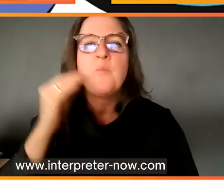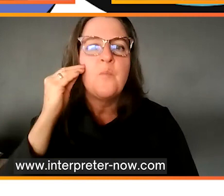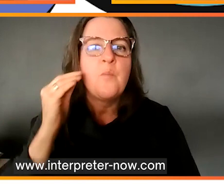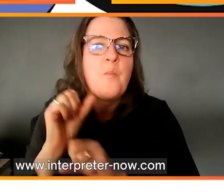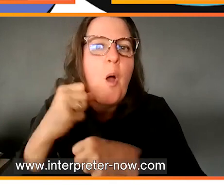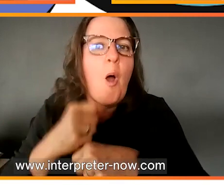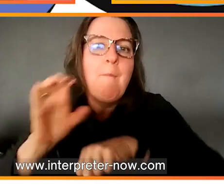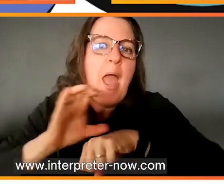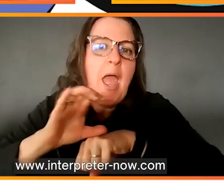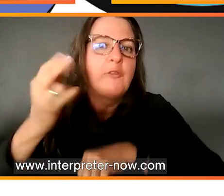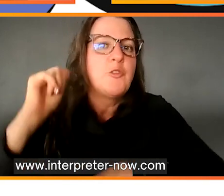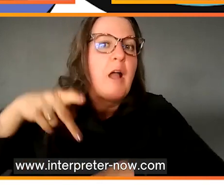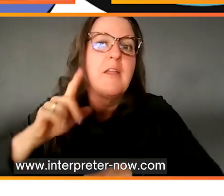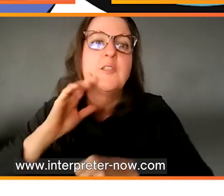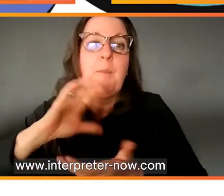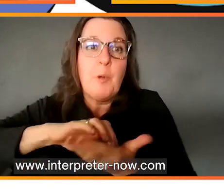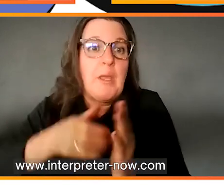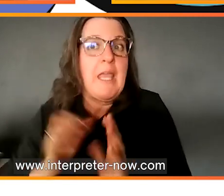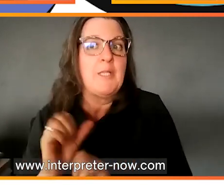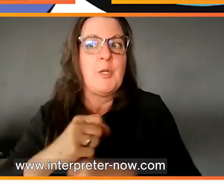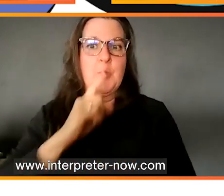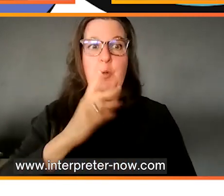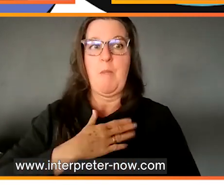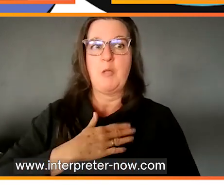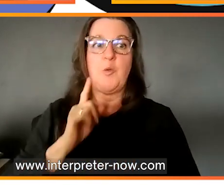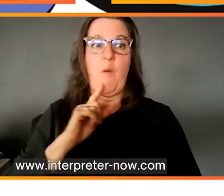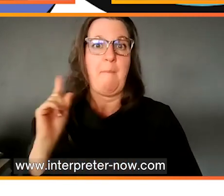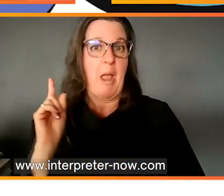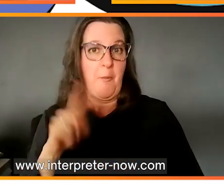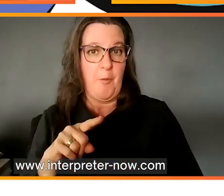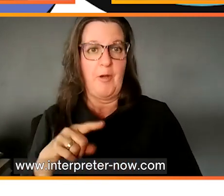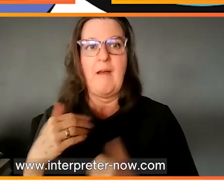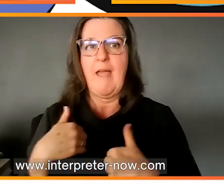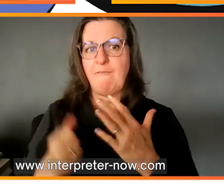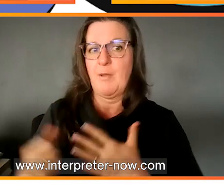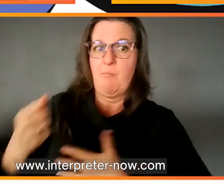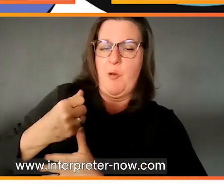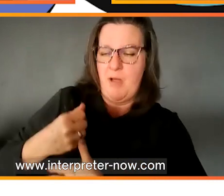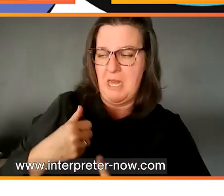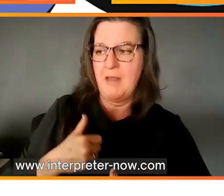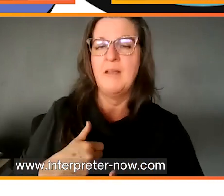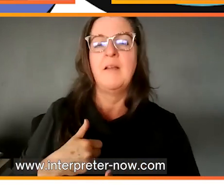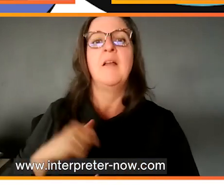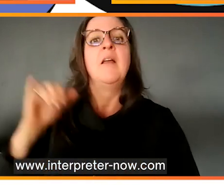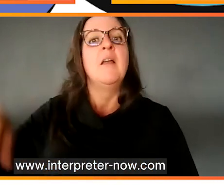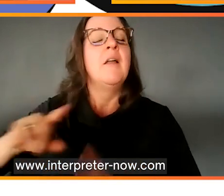at, one of the biggest brands in the world. Wow.